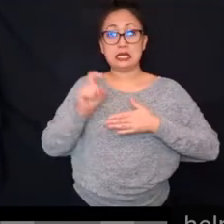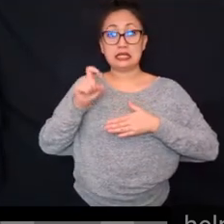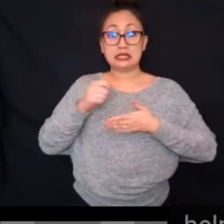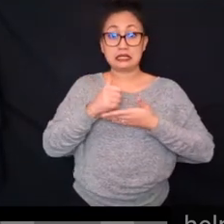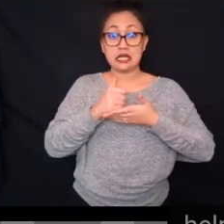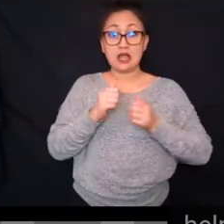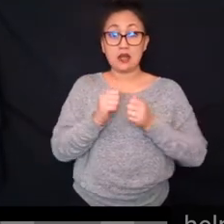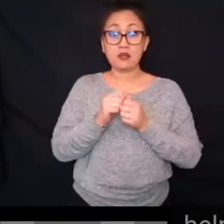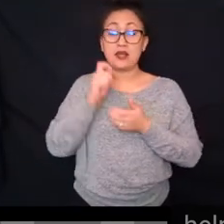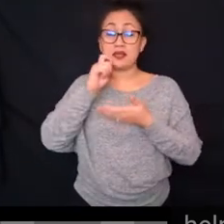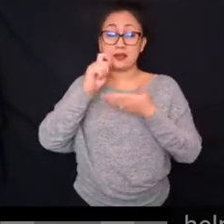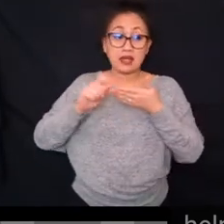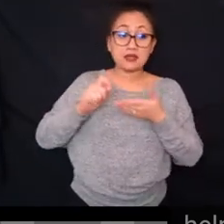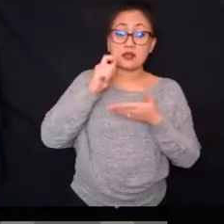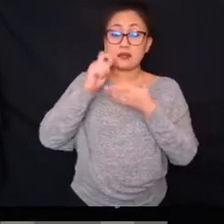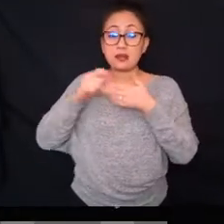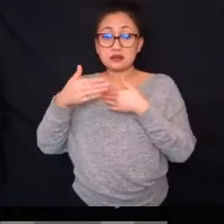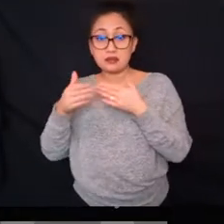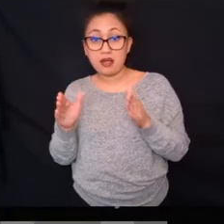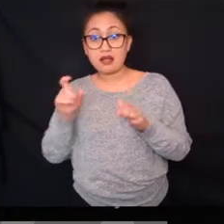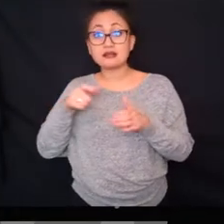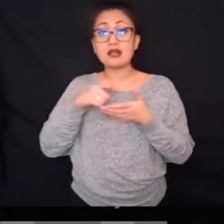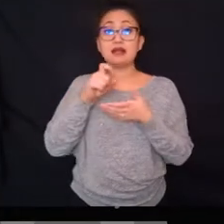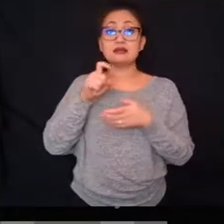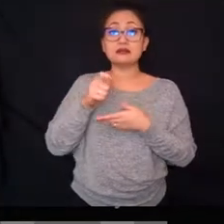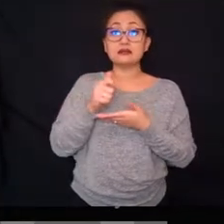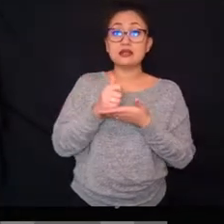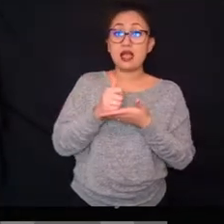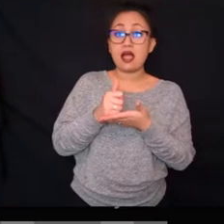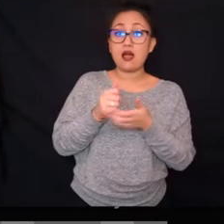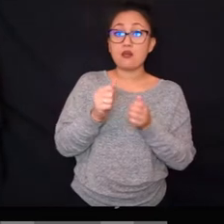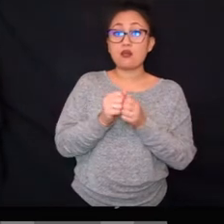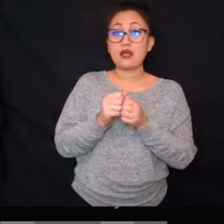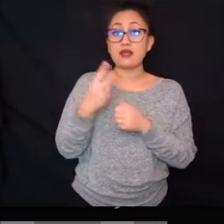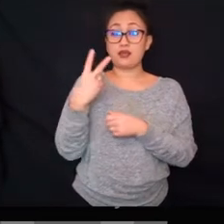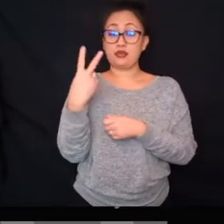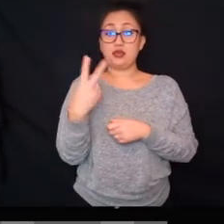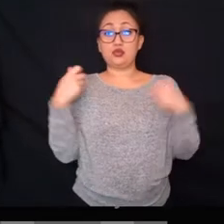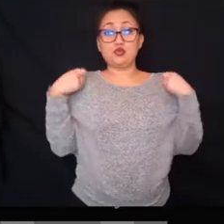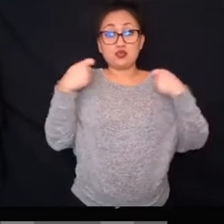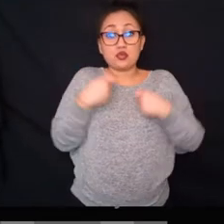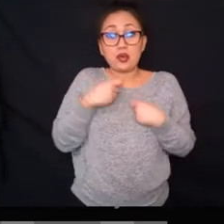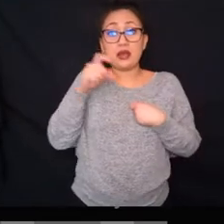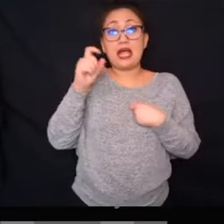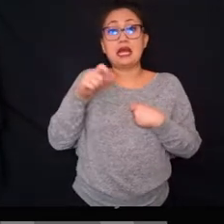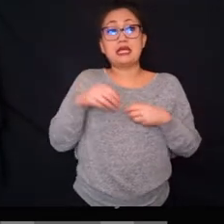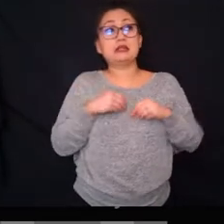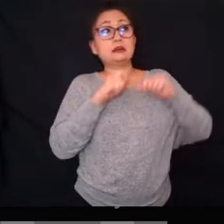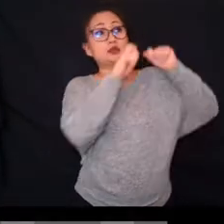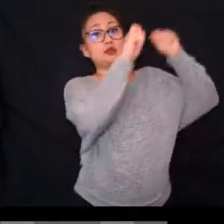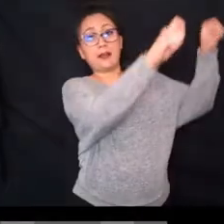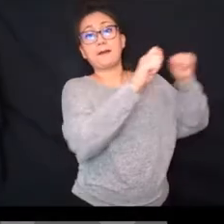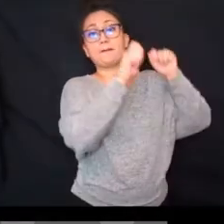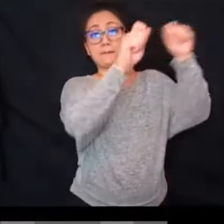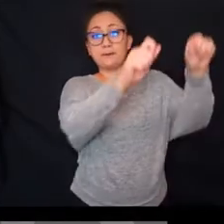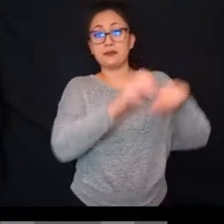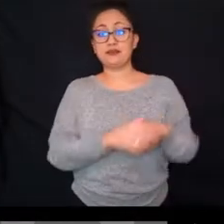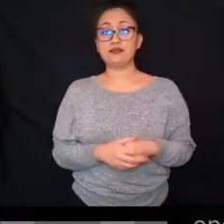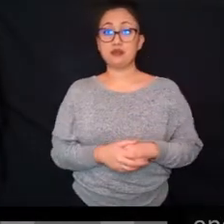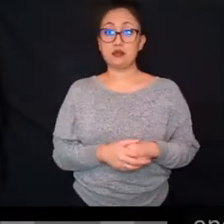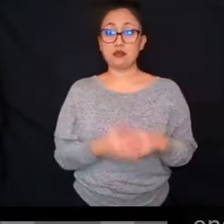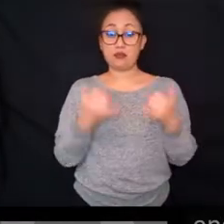pencil and the pencil box on one day, and then you had to help me out with the 2 sweaters we had and hanging them on the two hooks. Well, tell you, I've got another